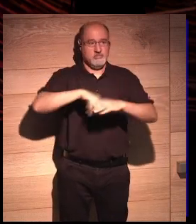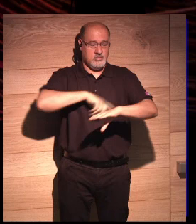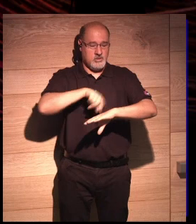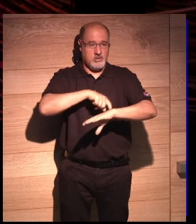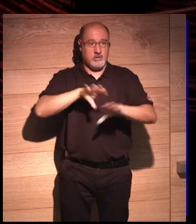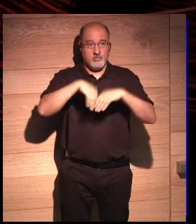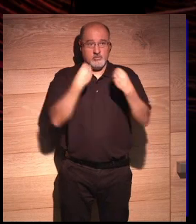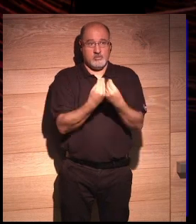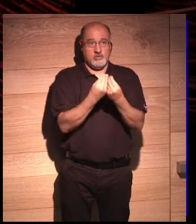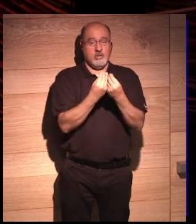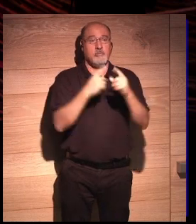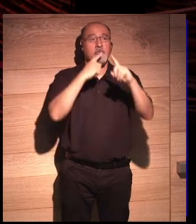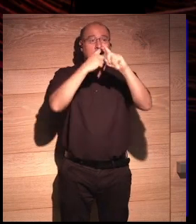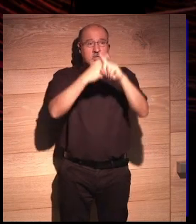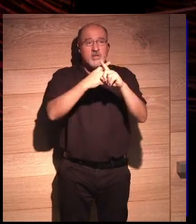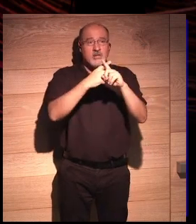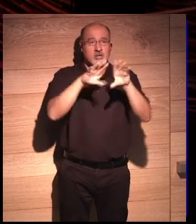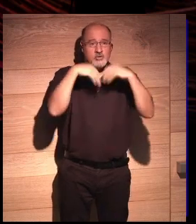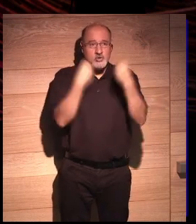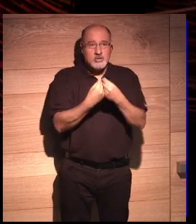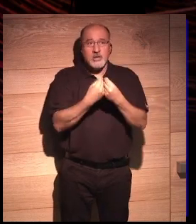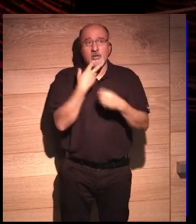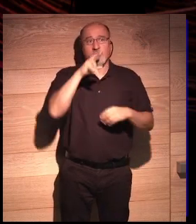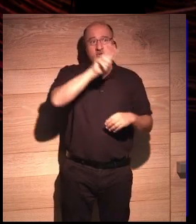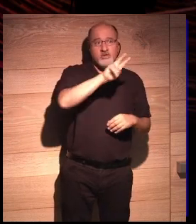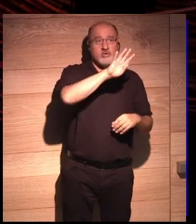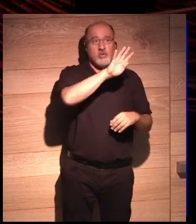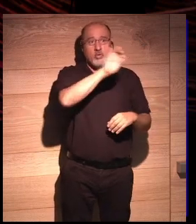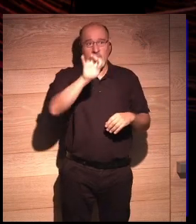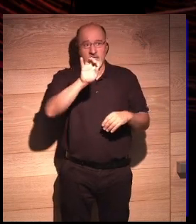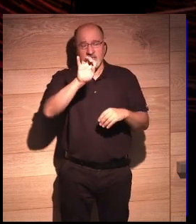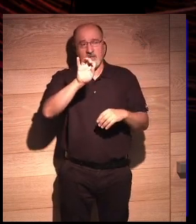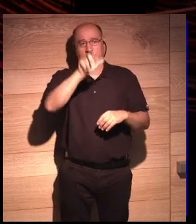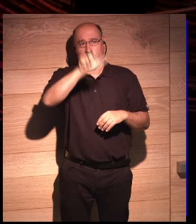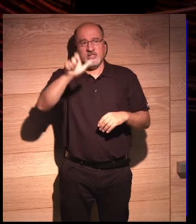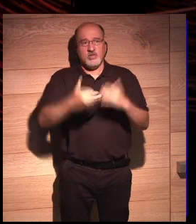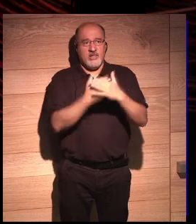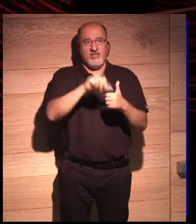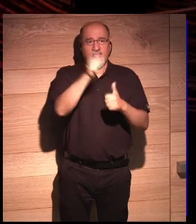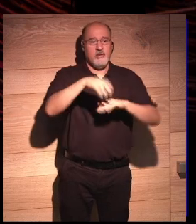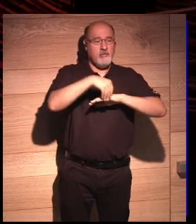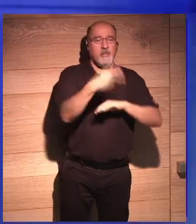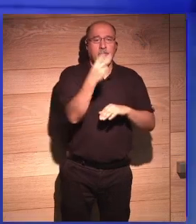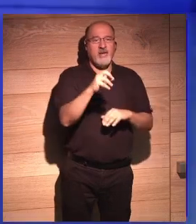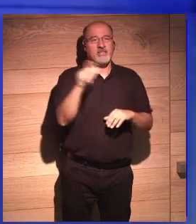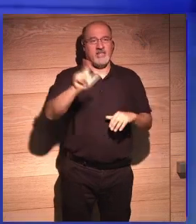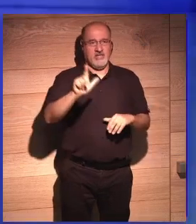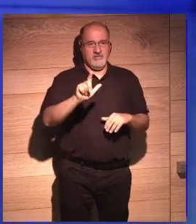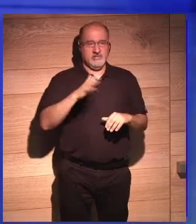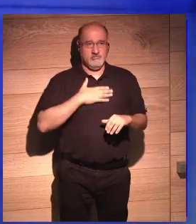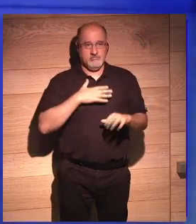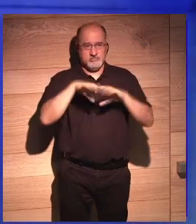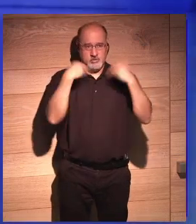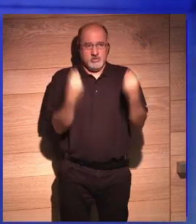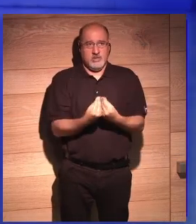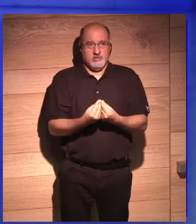paying customers, they paid £20. And we, I think there was around 28,000 people came to